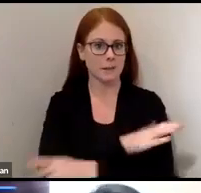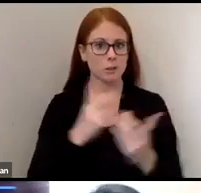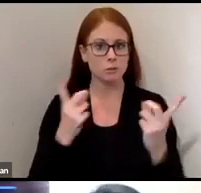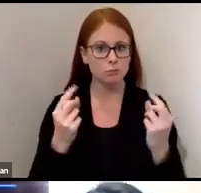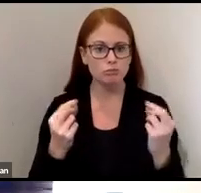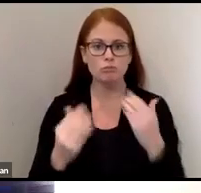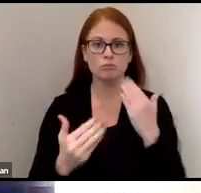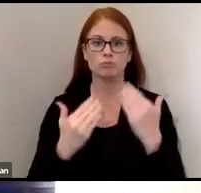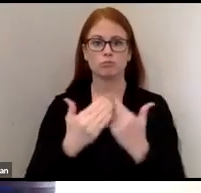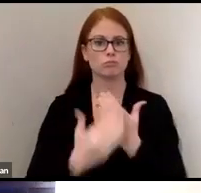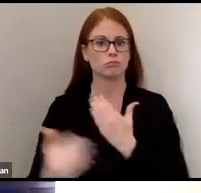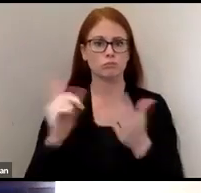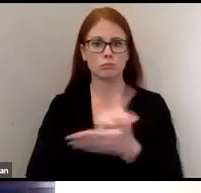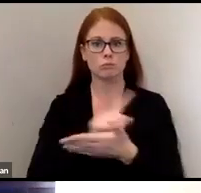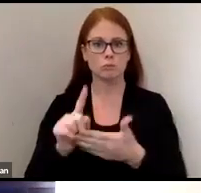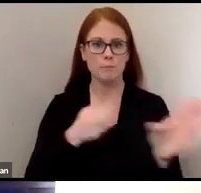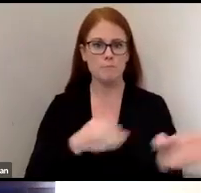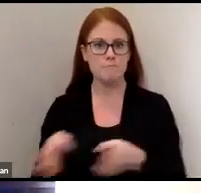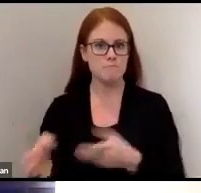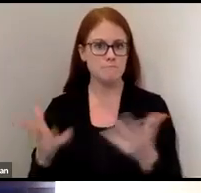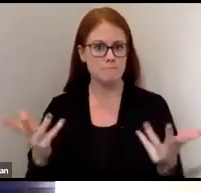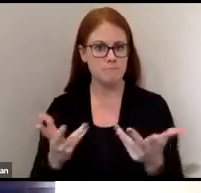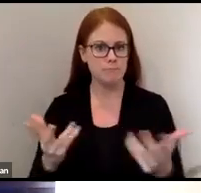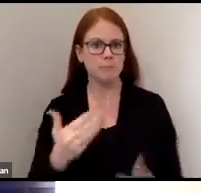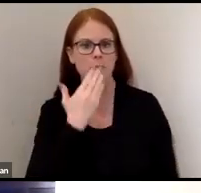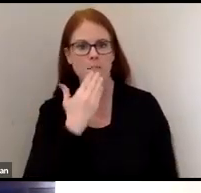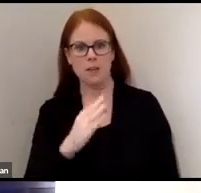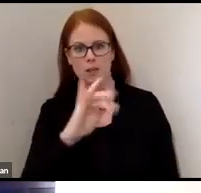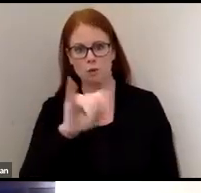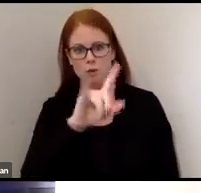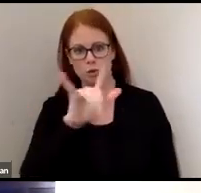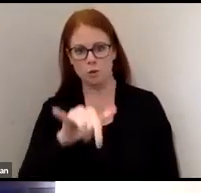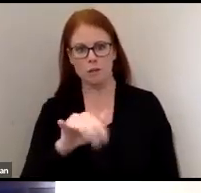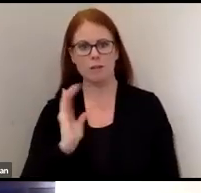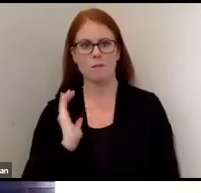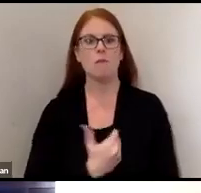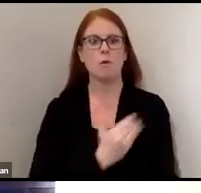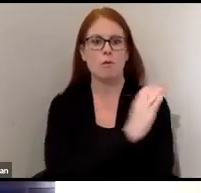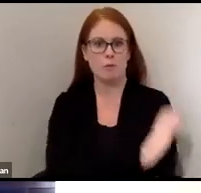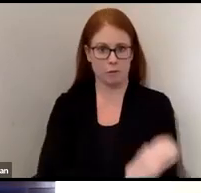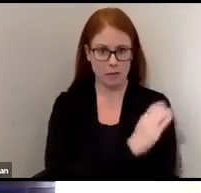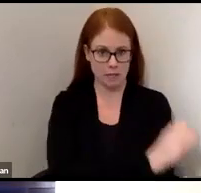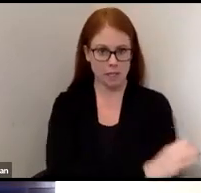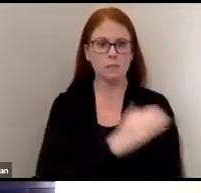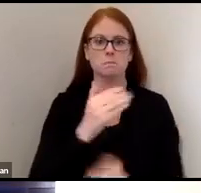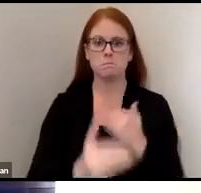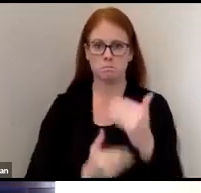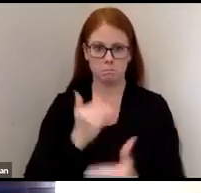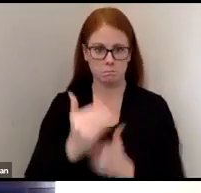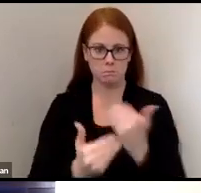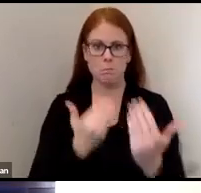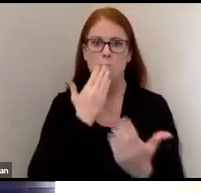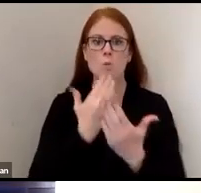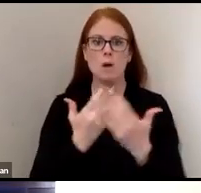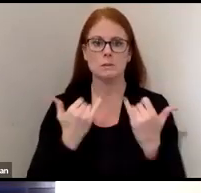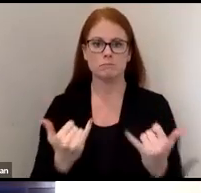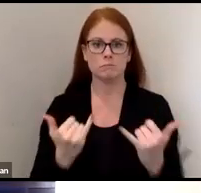week. Thank you, Jody. The clinics went very well today.